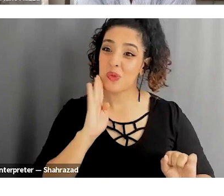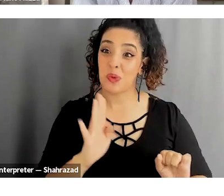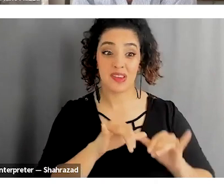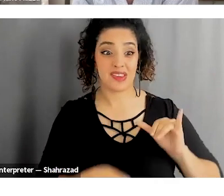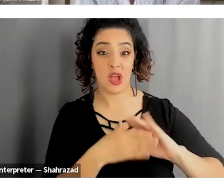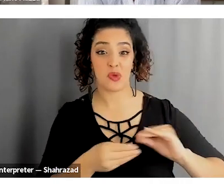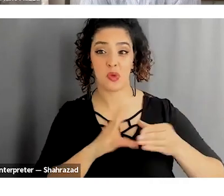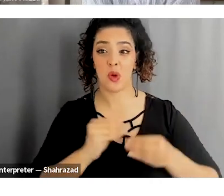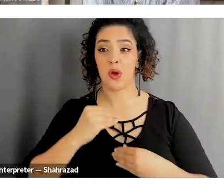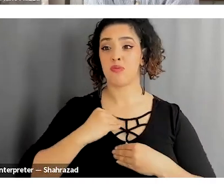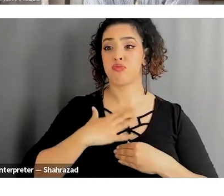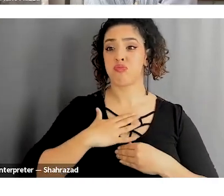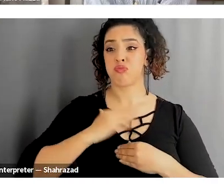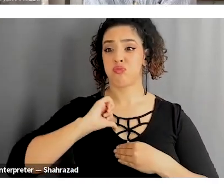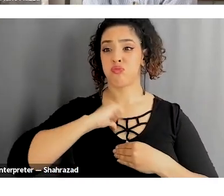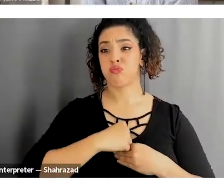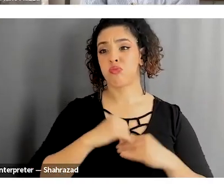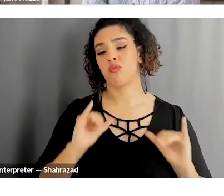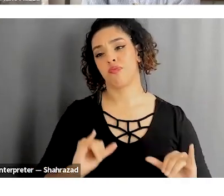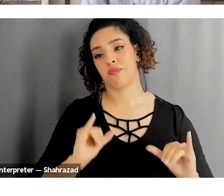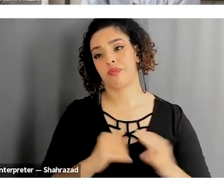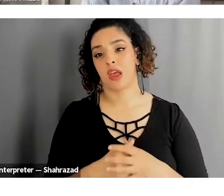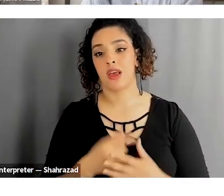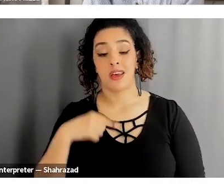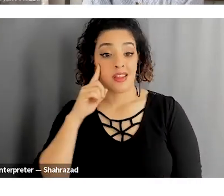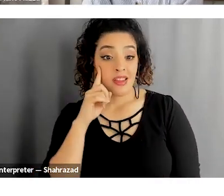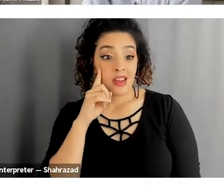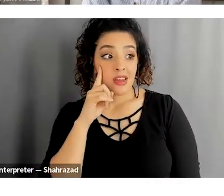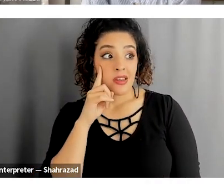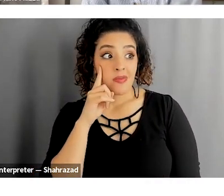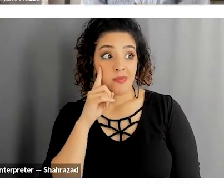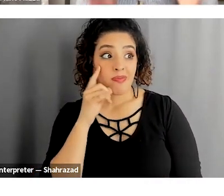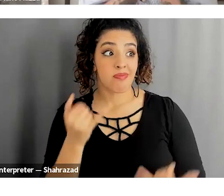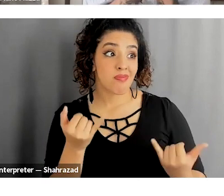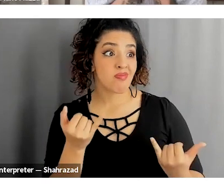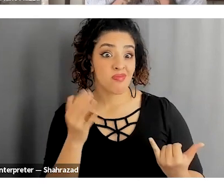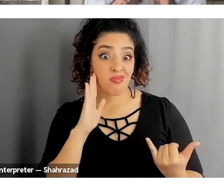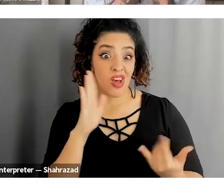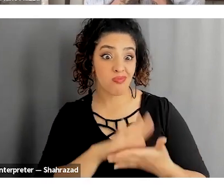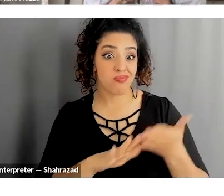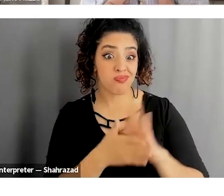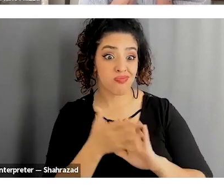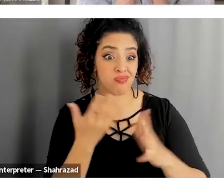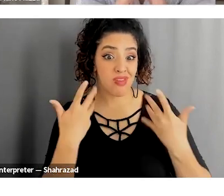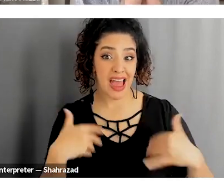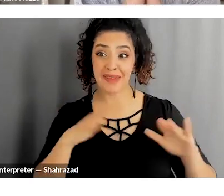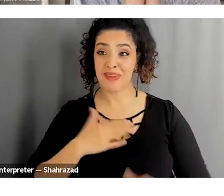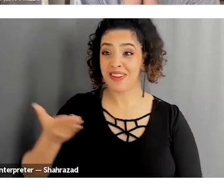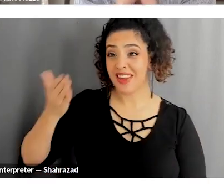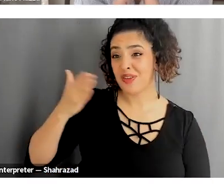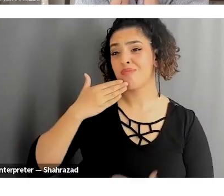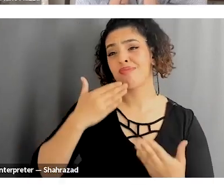And I think with that, I am going to end my lecture. So thank you all so much. And I'm